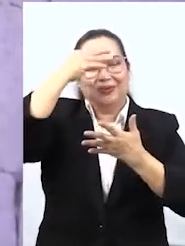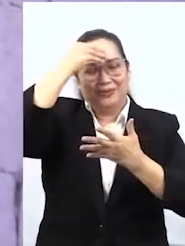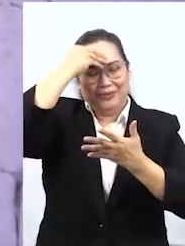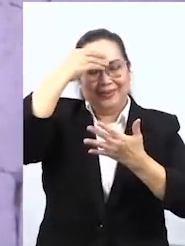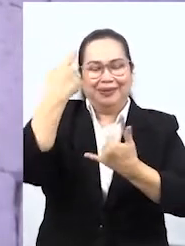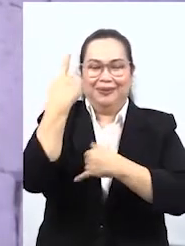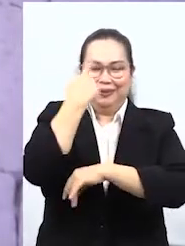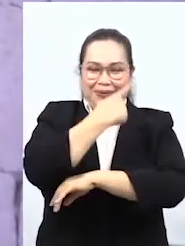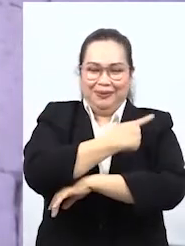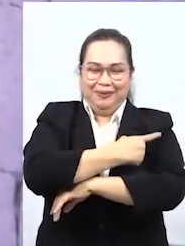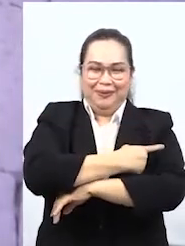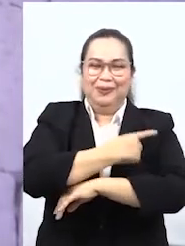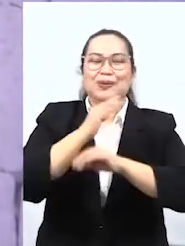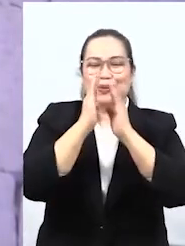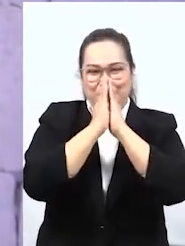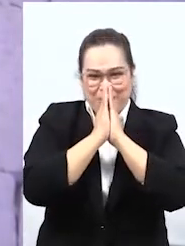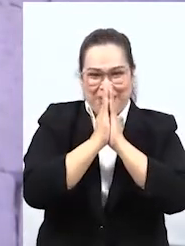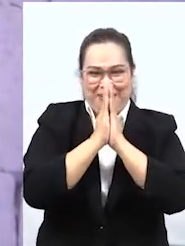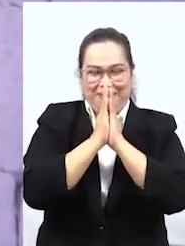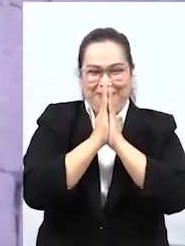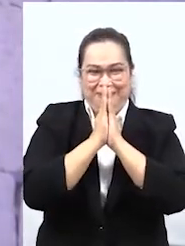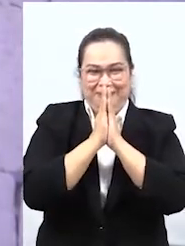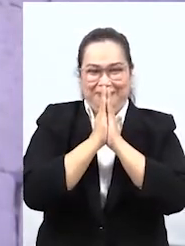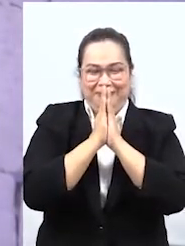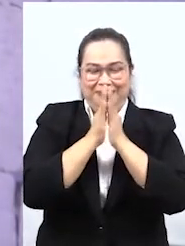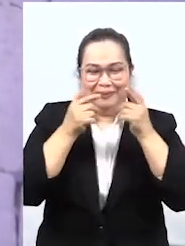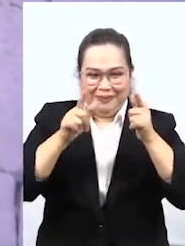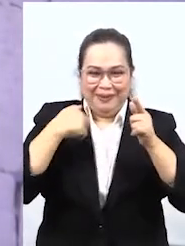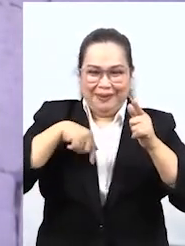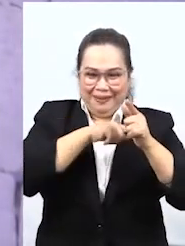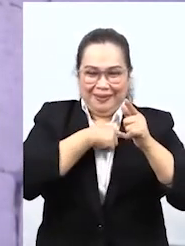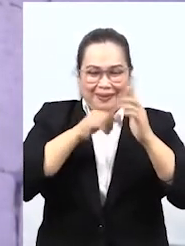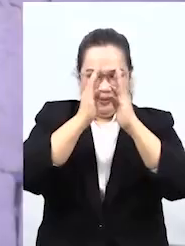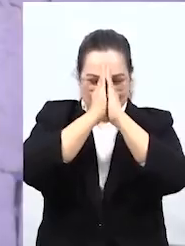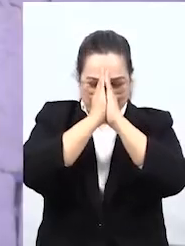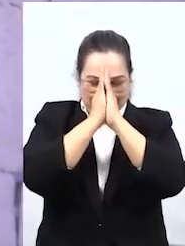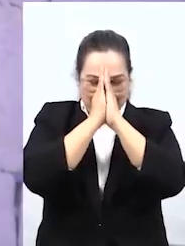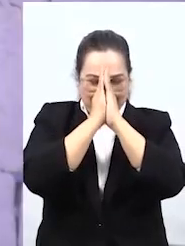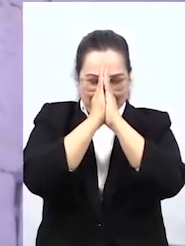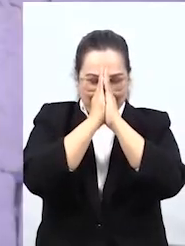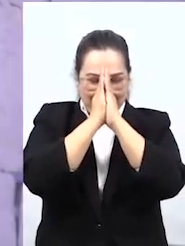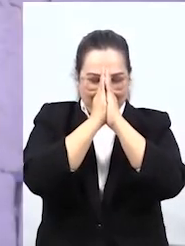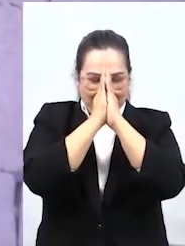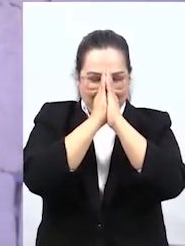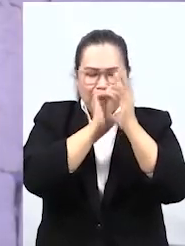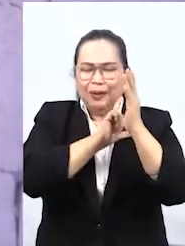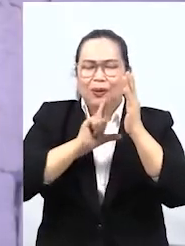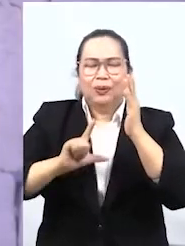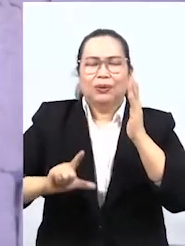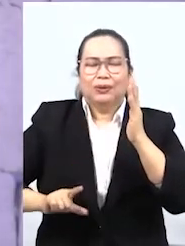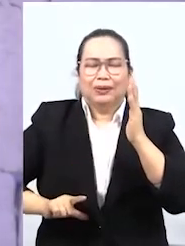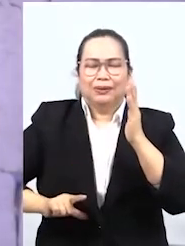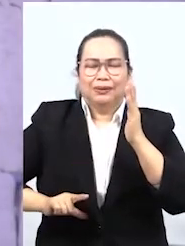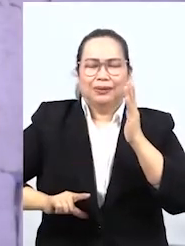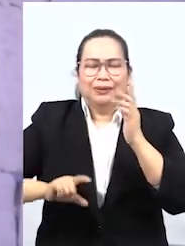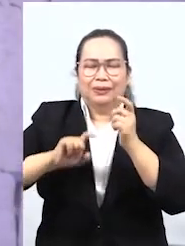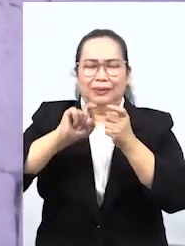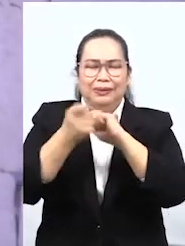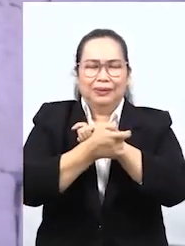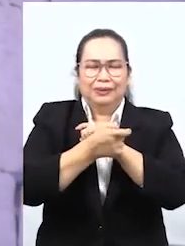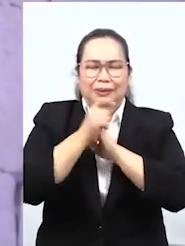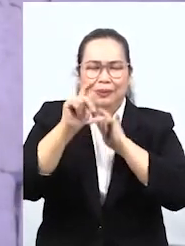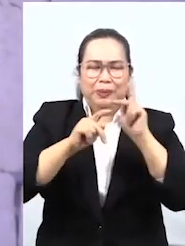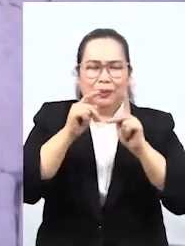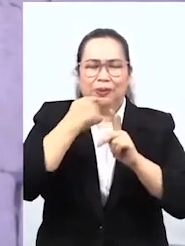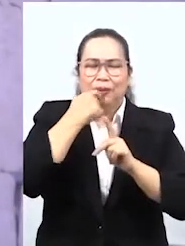today to pray Let us pray Lord turn us into